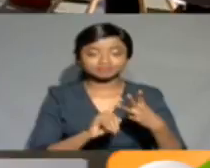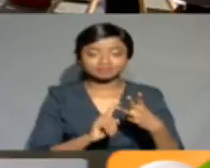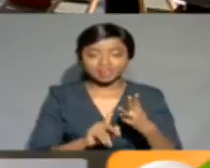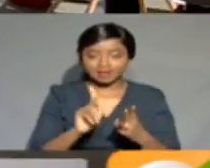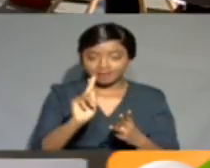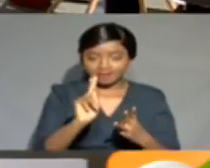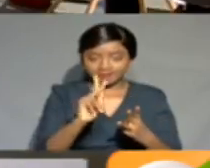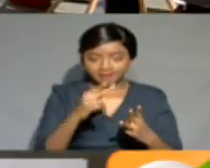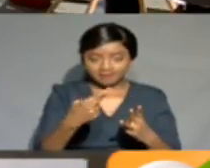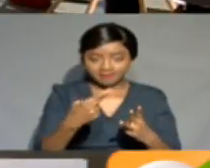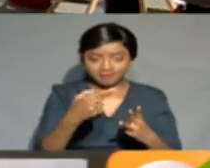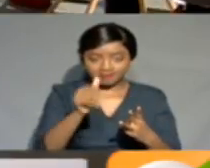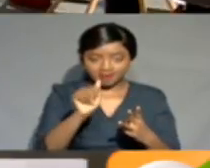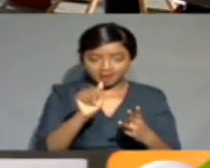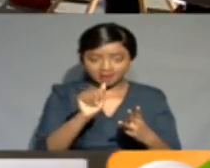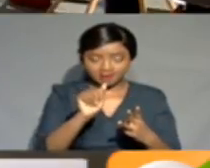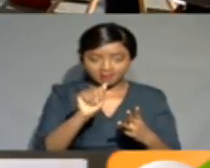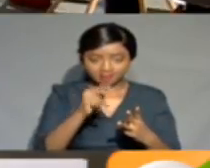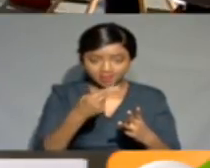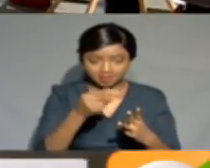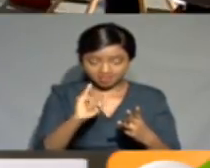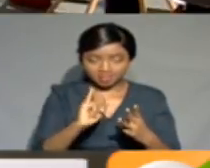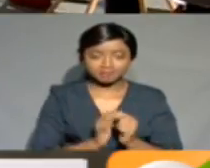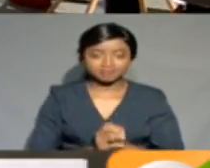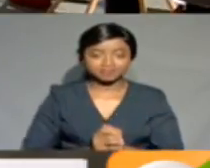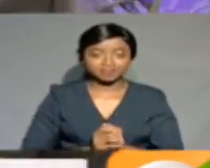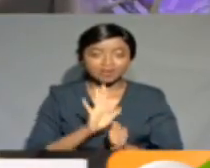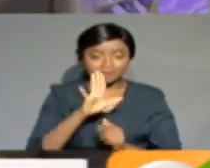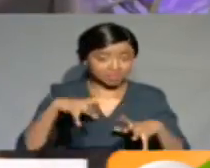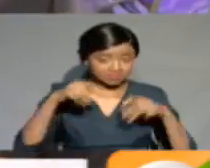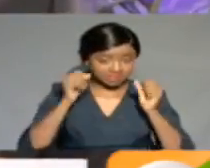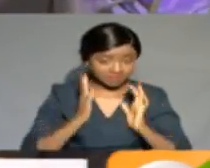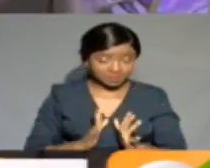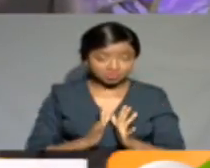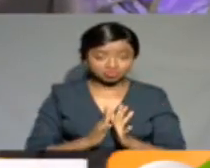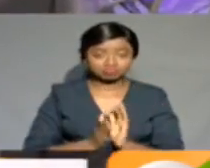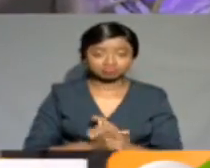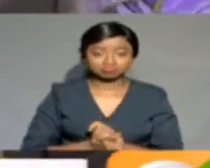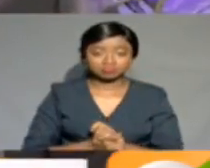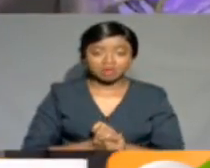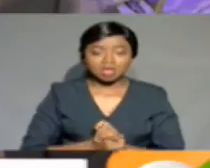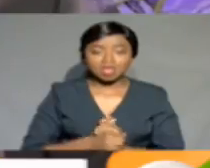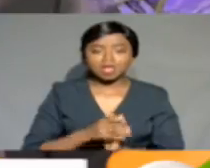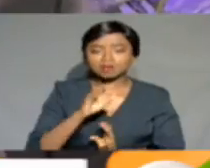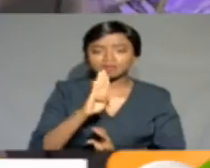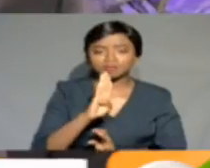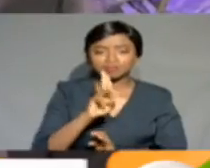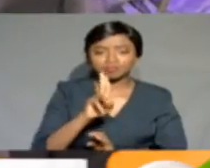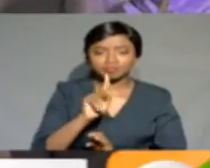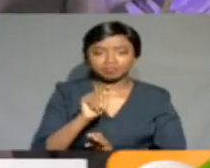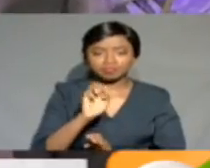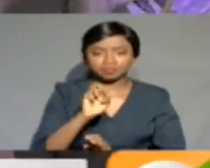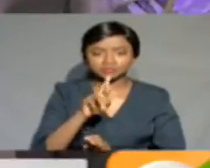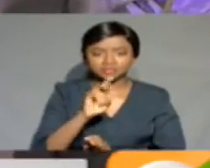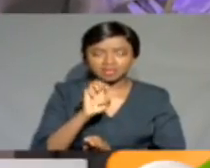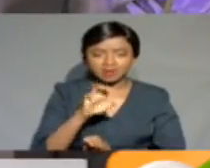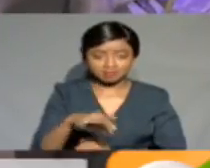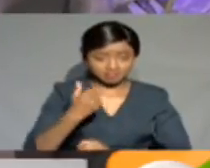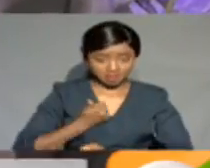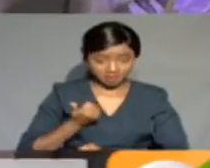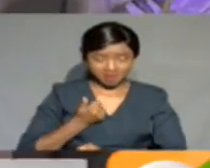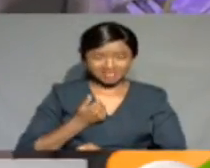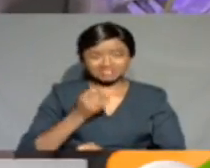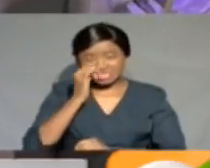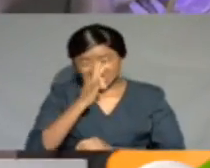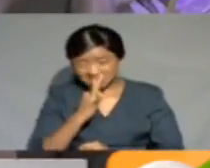Kahi. He's the chairperson, Kenya Secondary School Heads Association. He'll be telling us whether the school heads have let down the parents